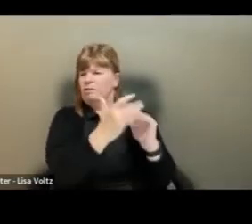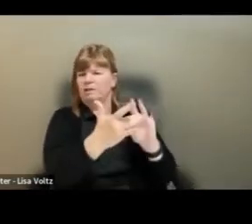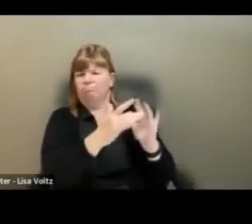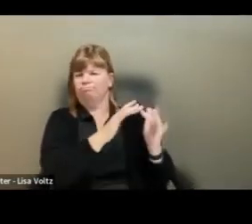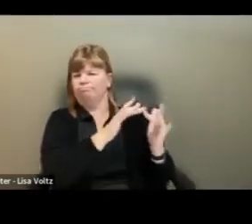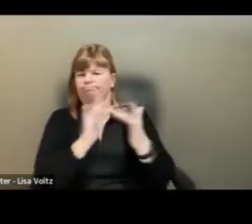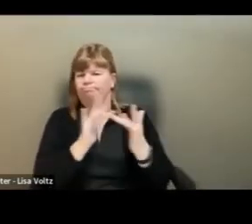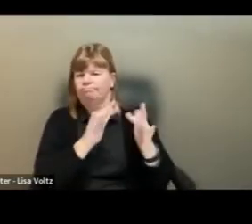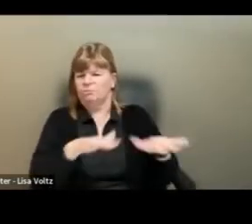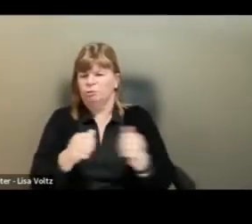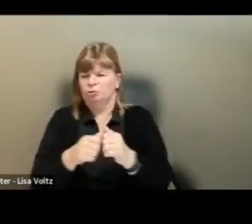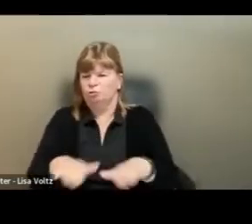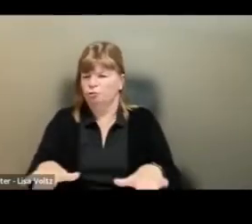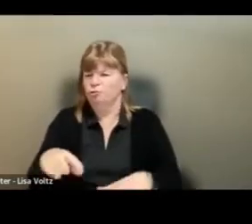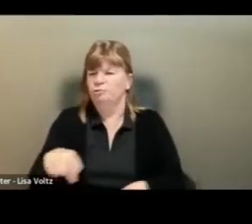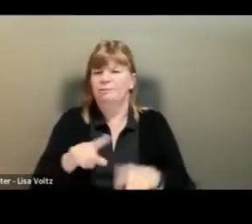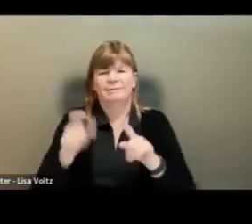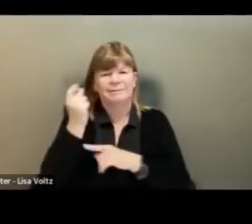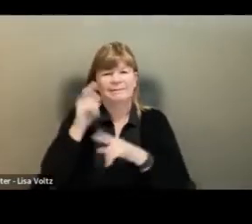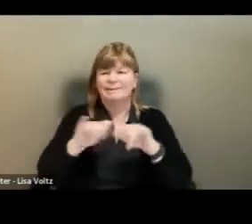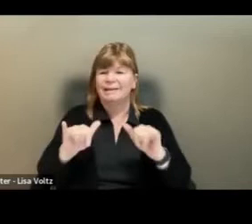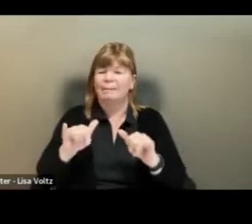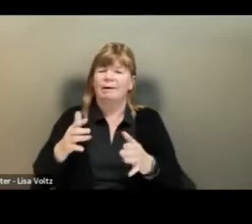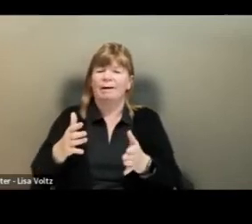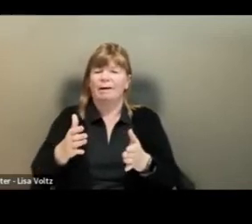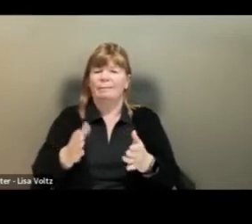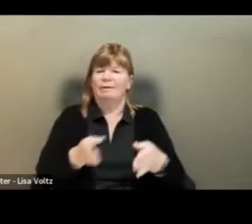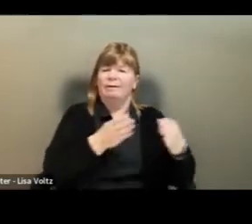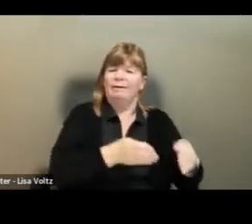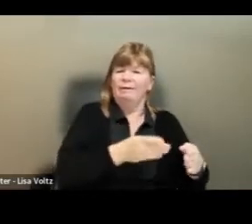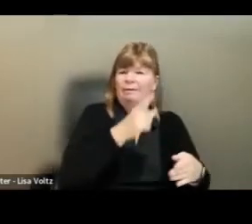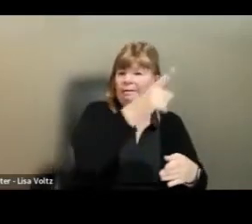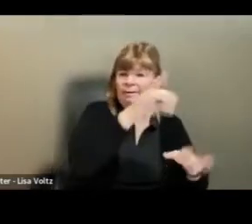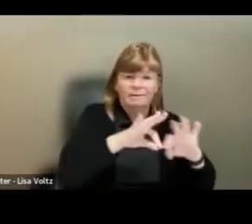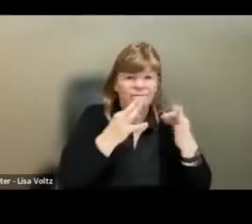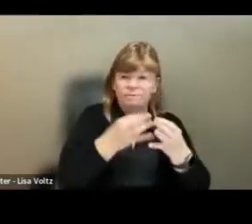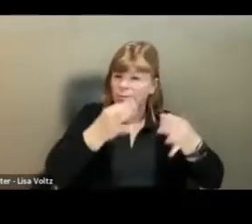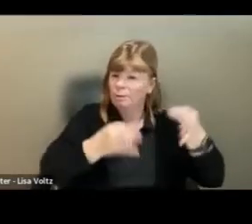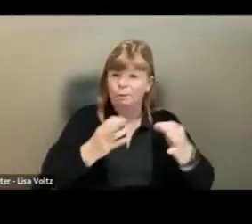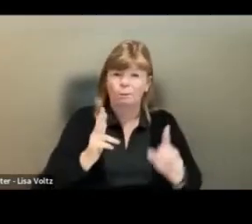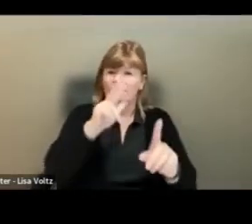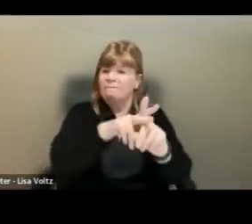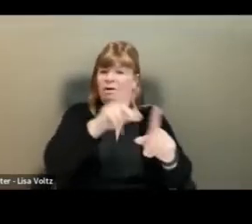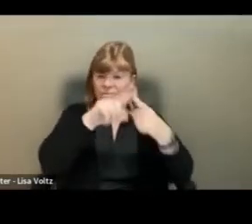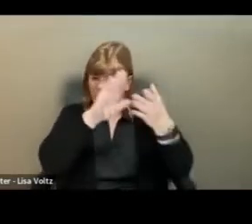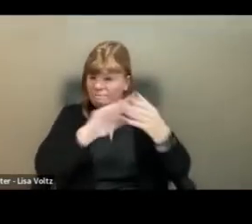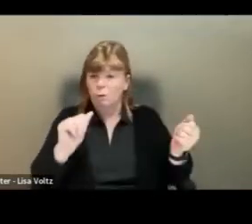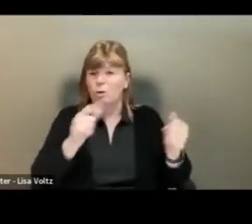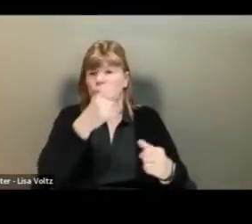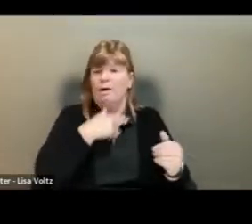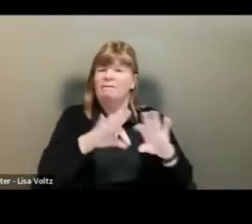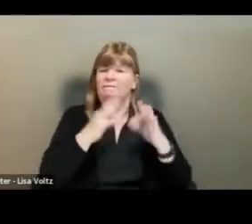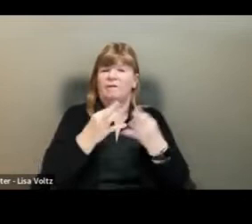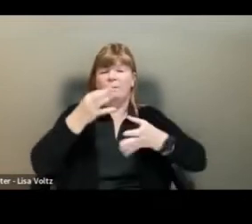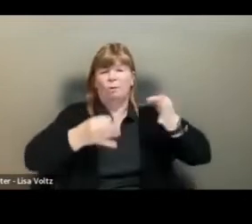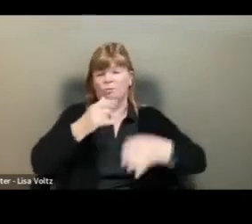children. But then at the same time are over here in family court filing for divorce, and you have family court who